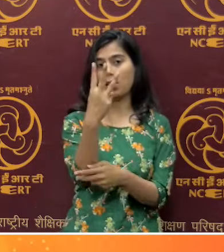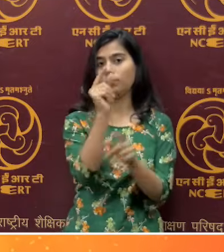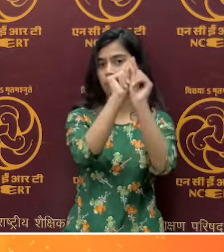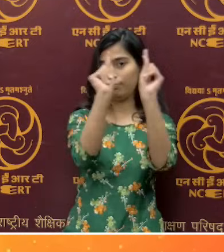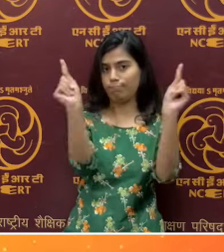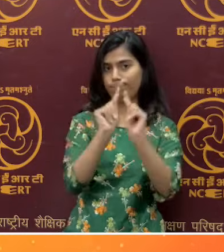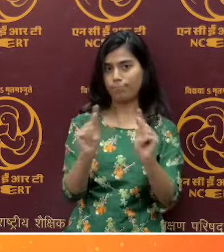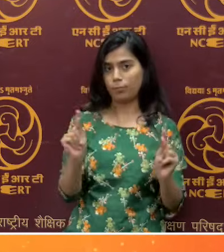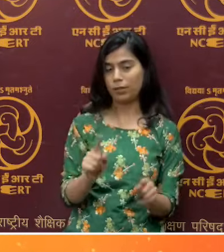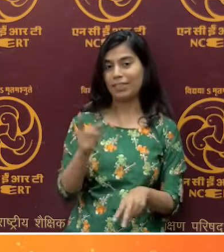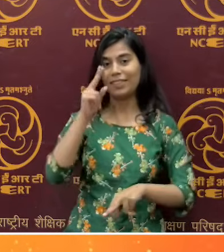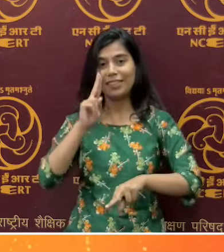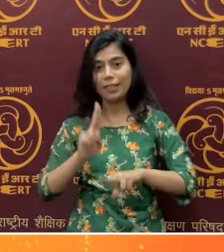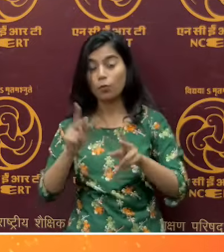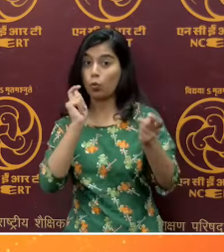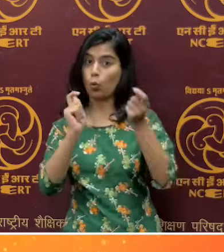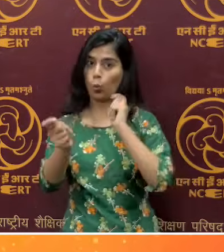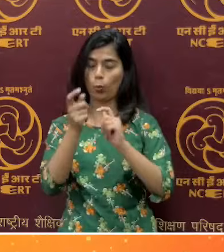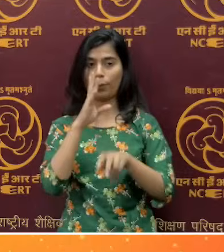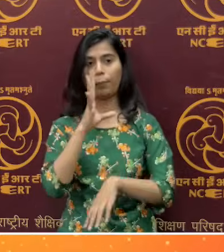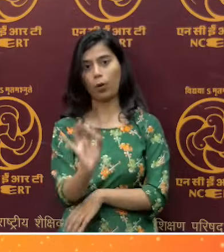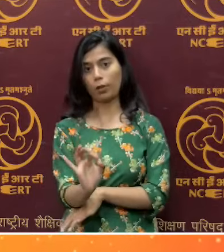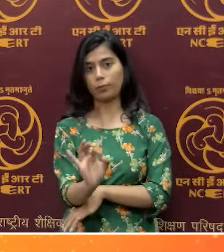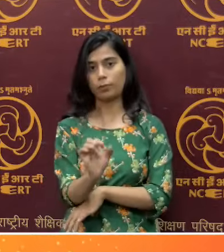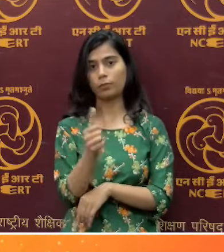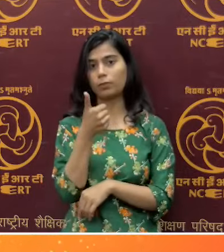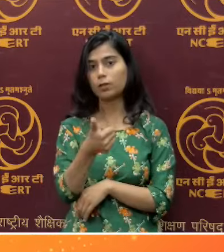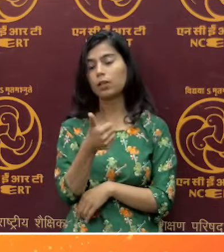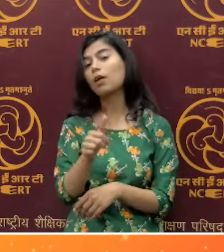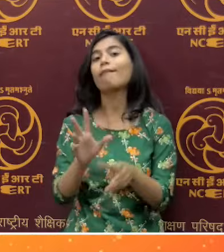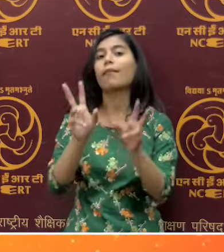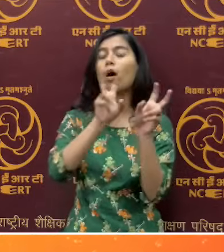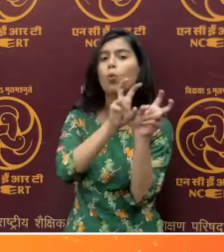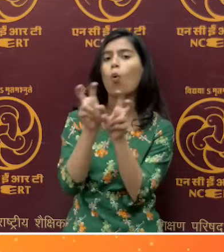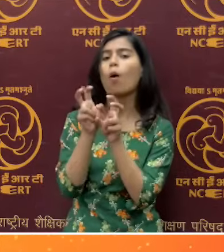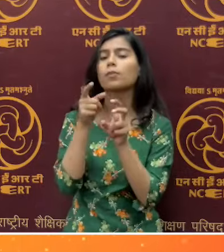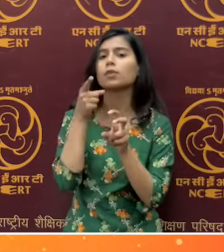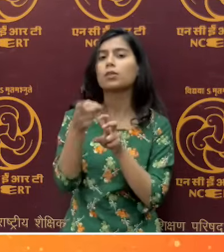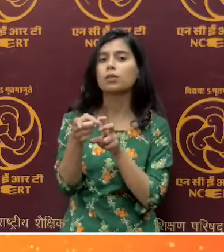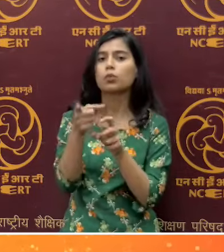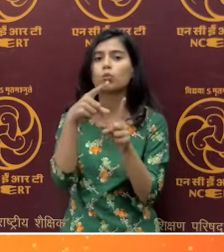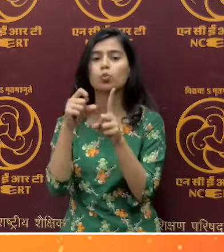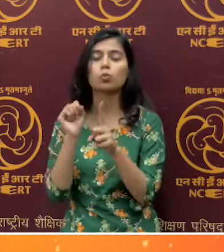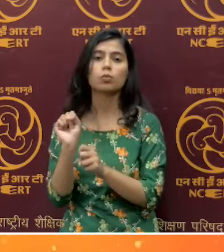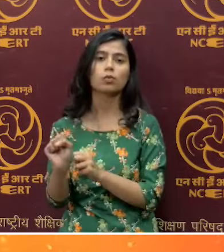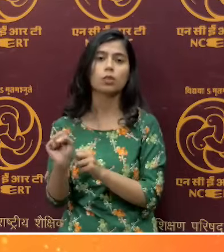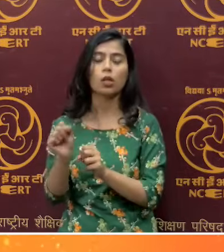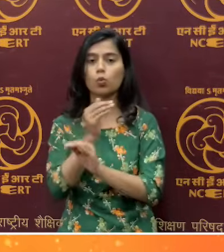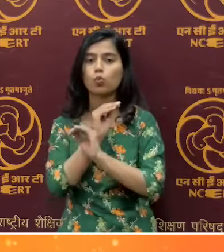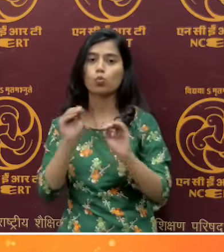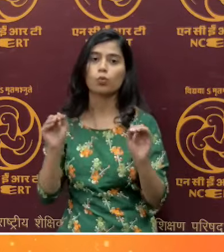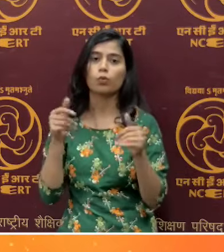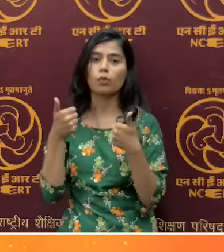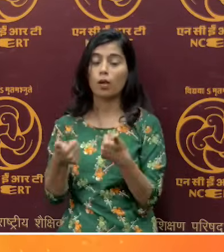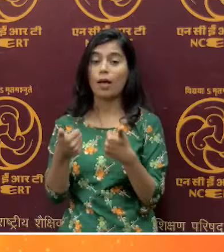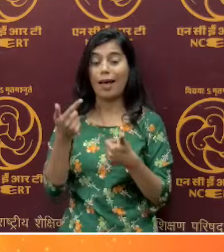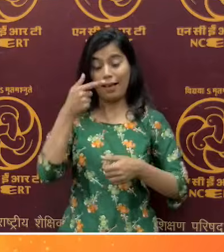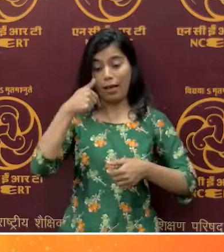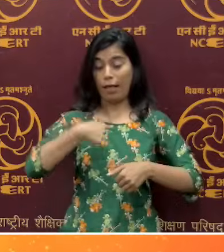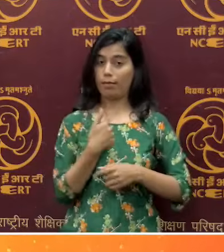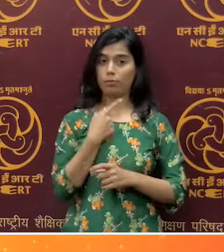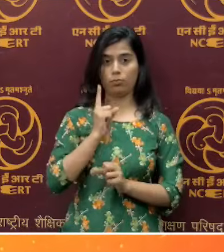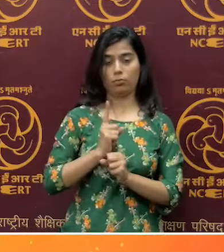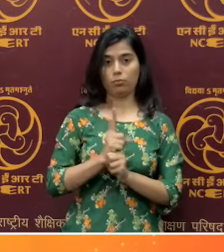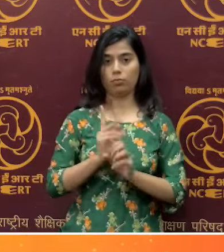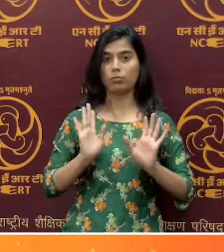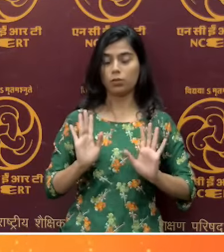Okay, so your role is very important here, and observations by doing children as a teacher, and because